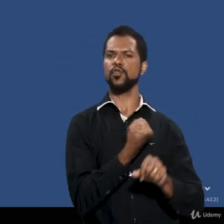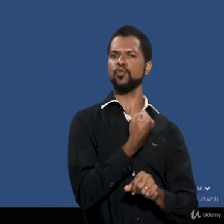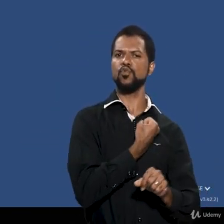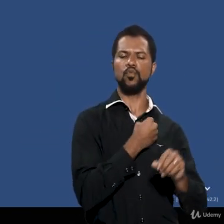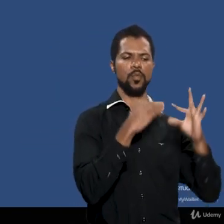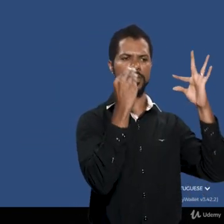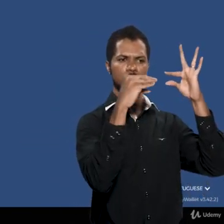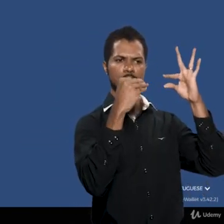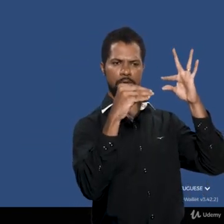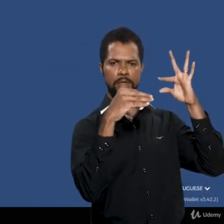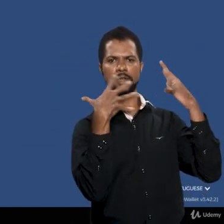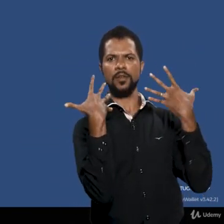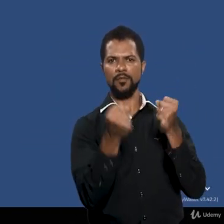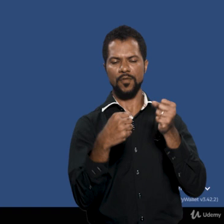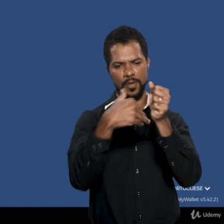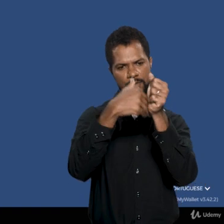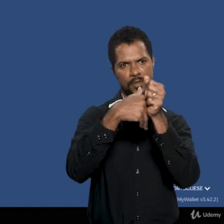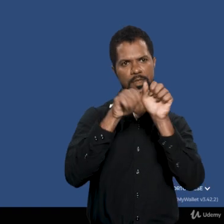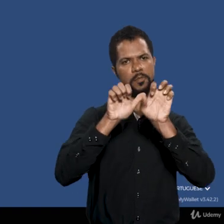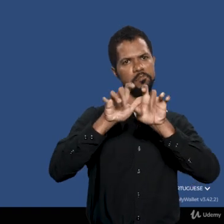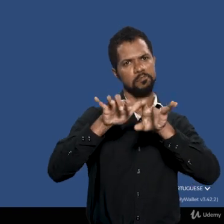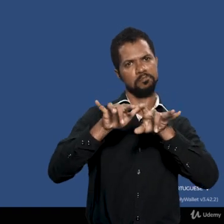it.